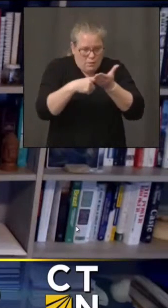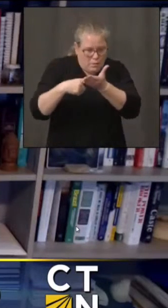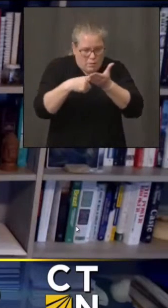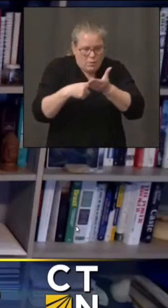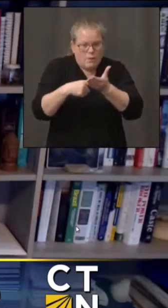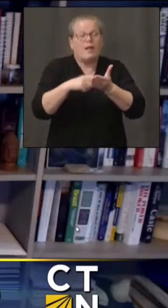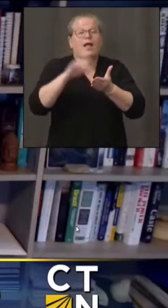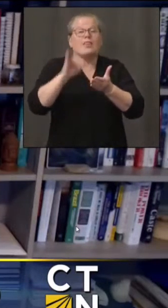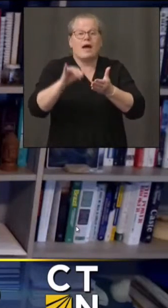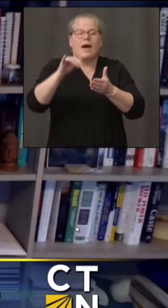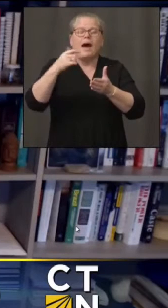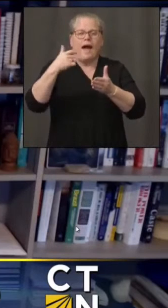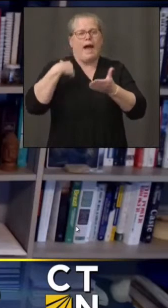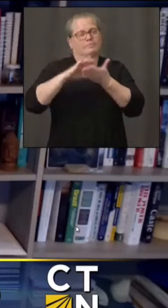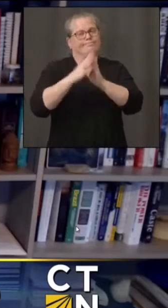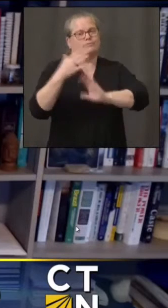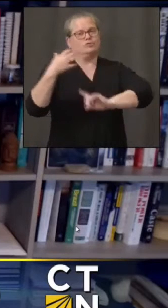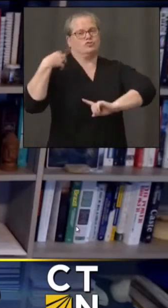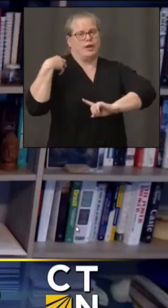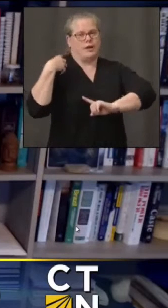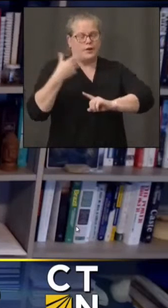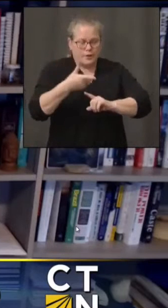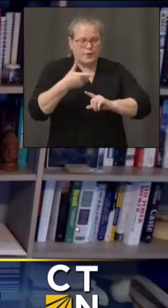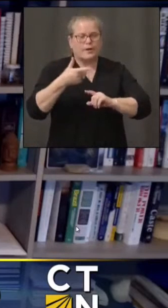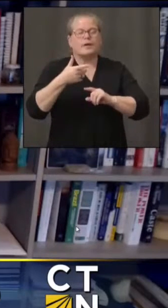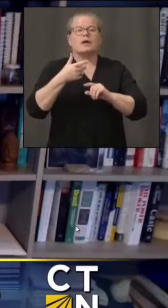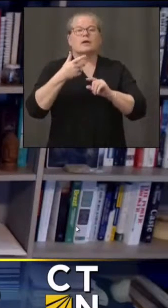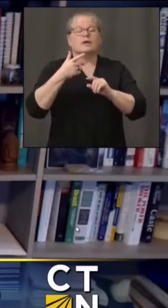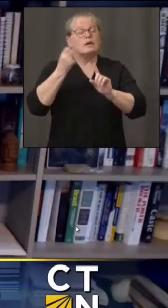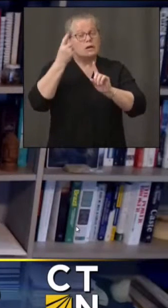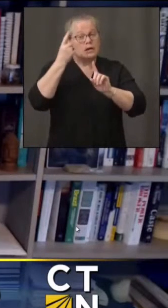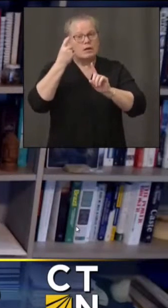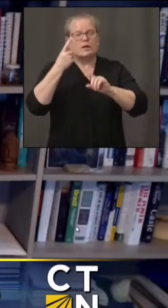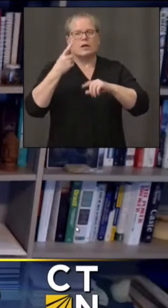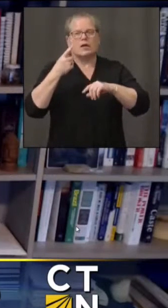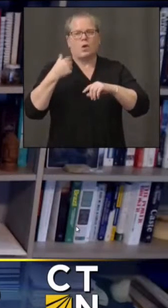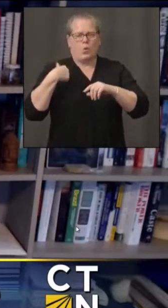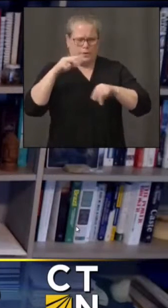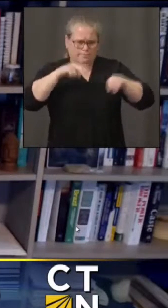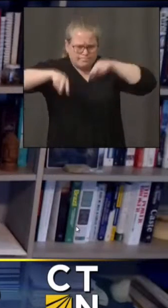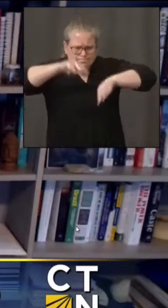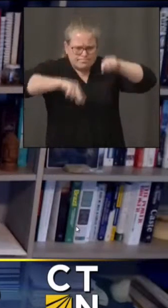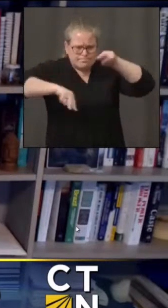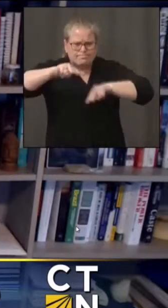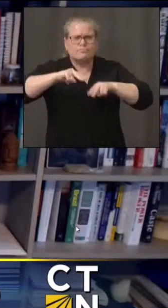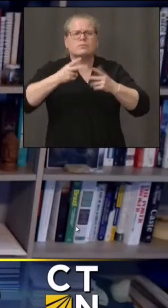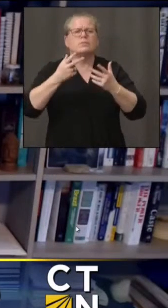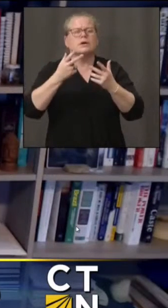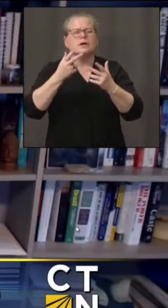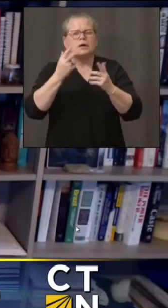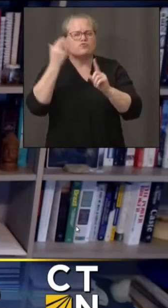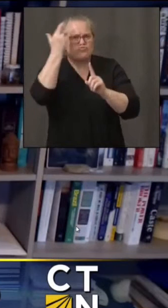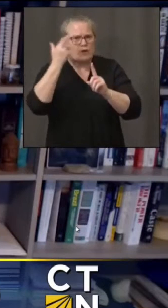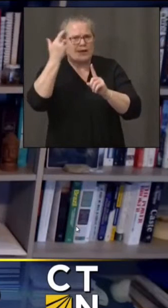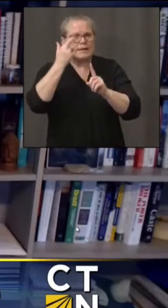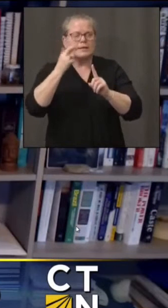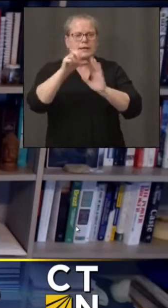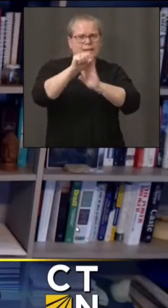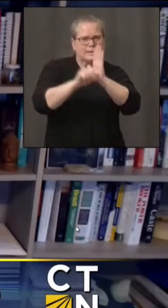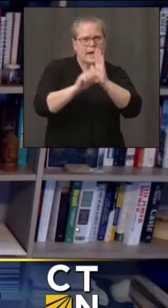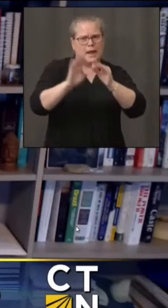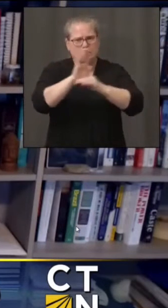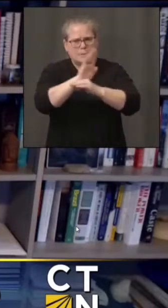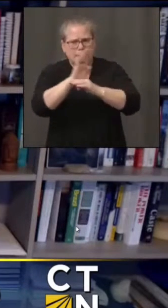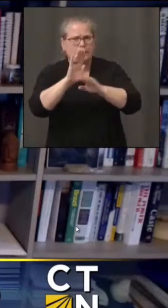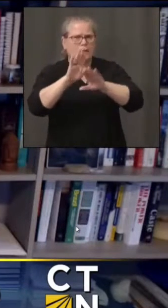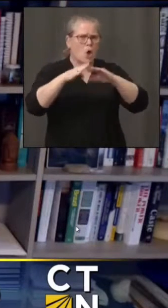and that was really behind the rationale behind kind of the slow reopening of the state. What we've been seeing,